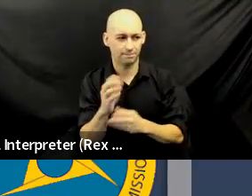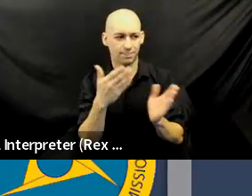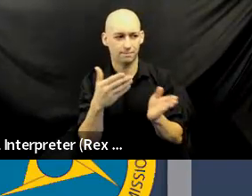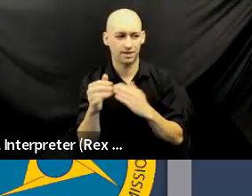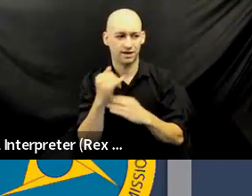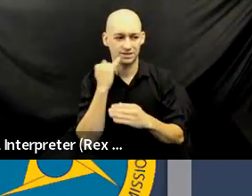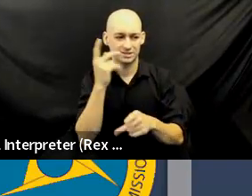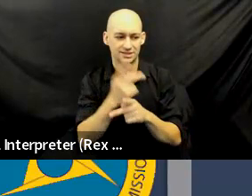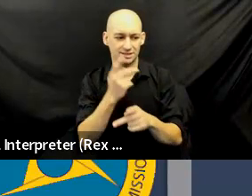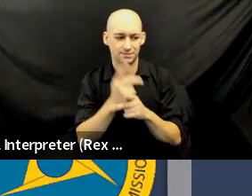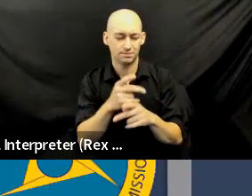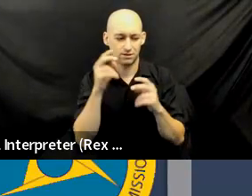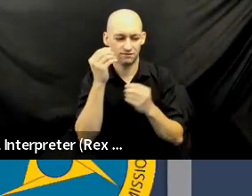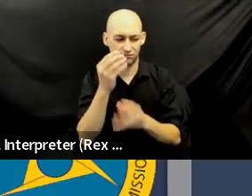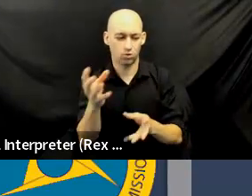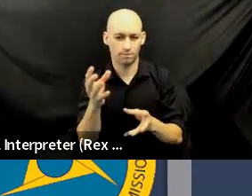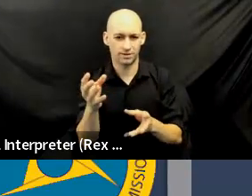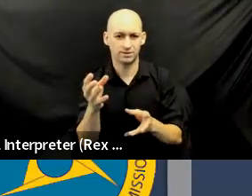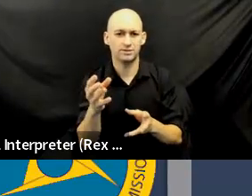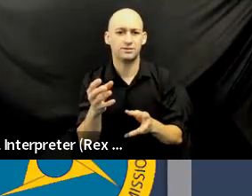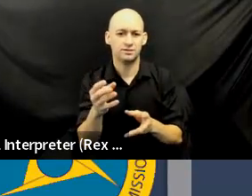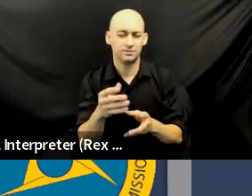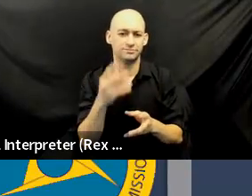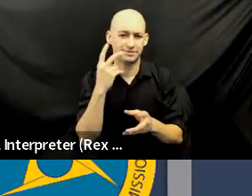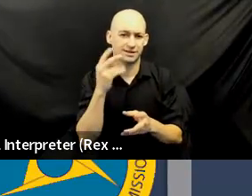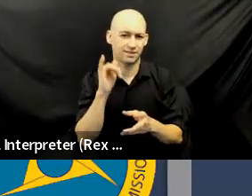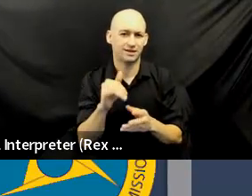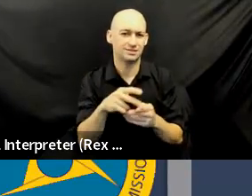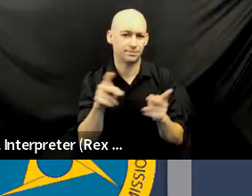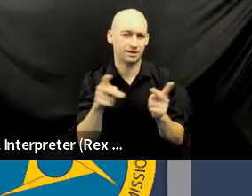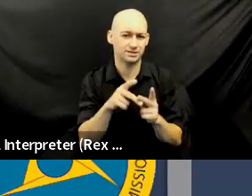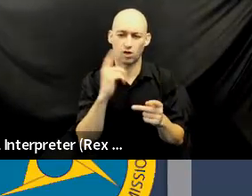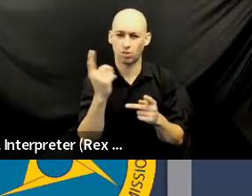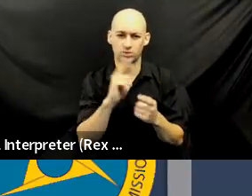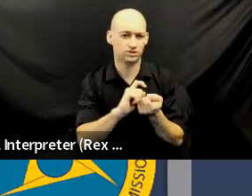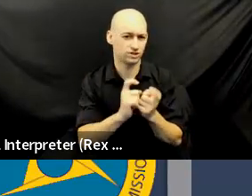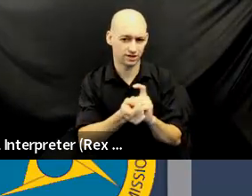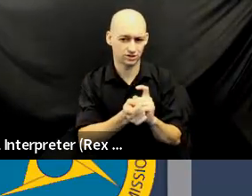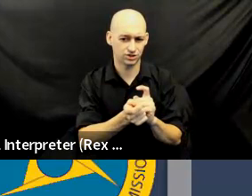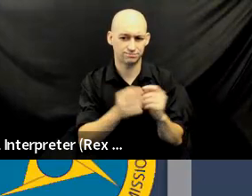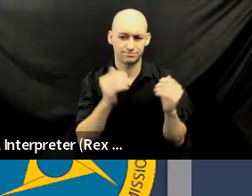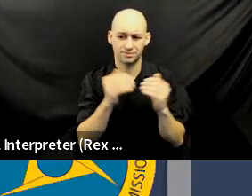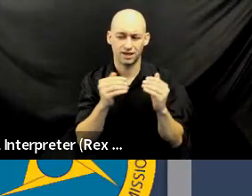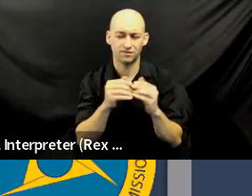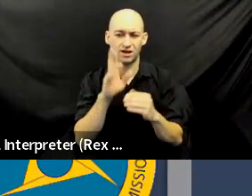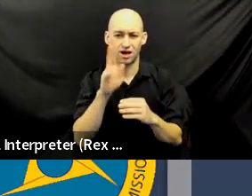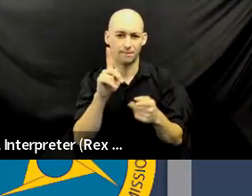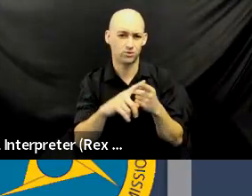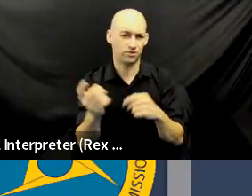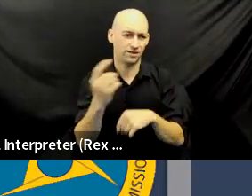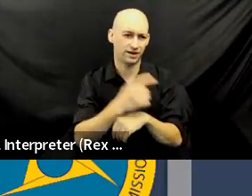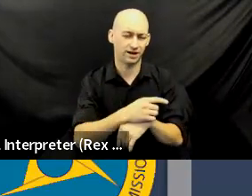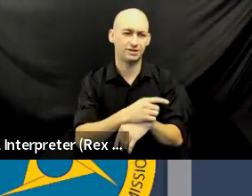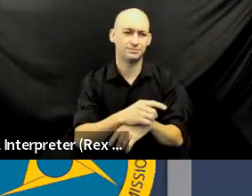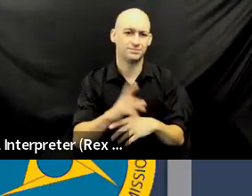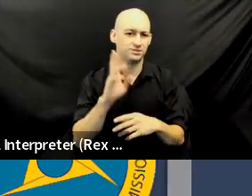and informed as we receive information. Obviously, the space is ever changing, and I mean, even up to the day, sometimes we're always getting new updates or